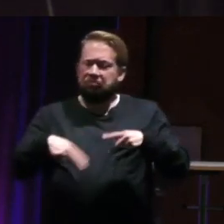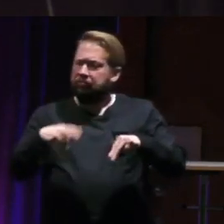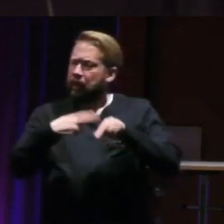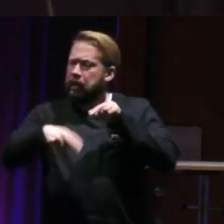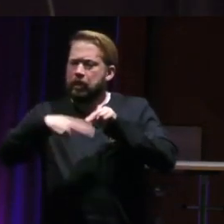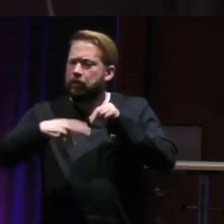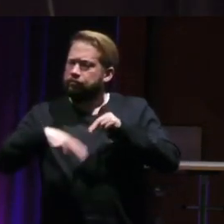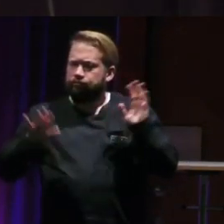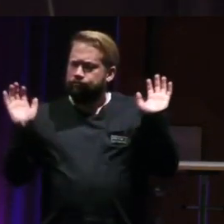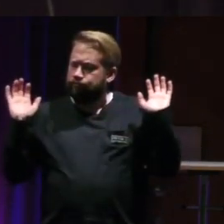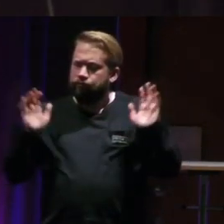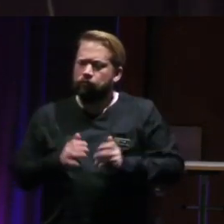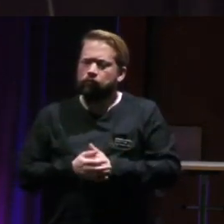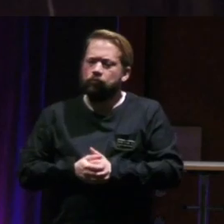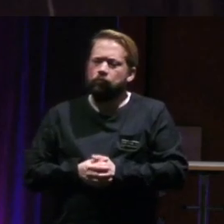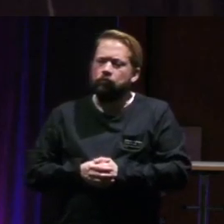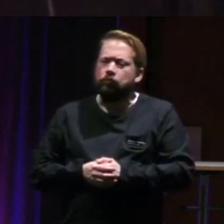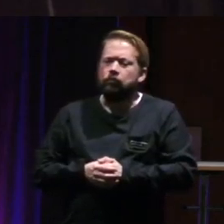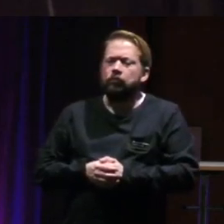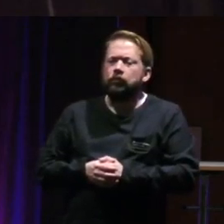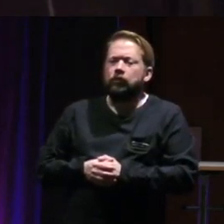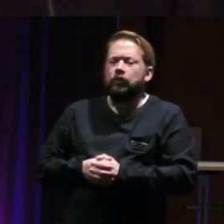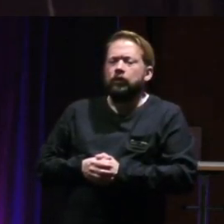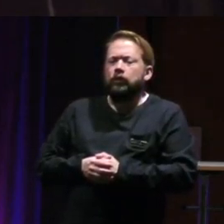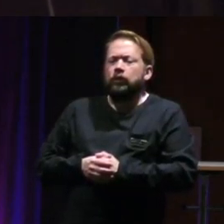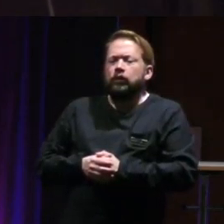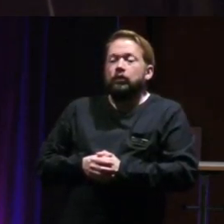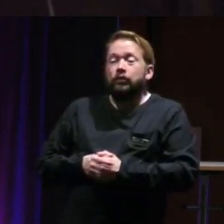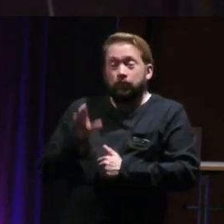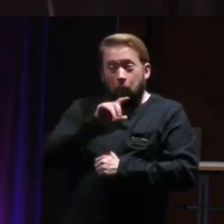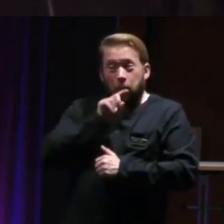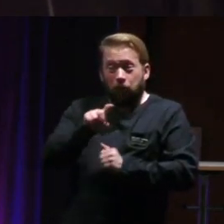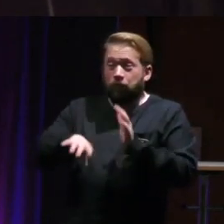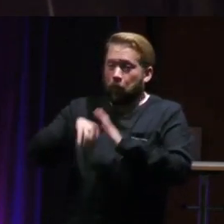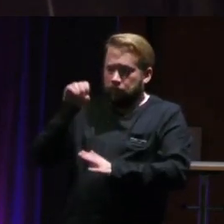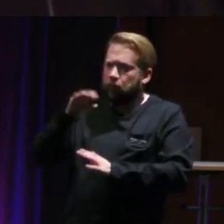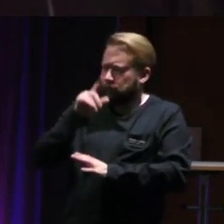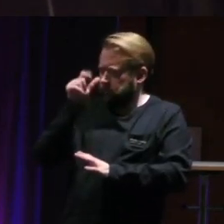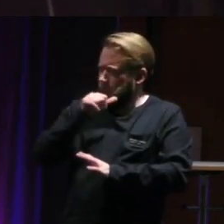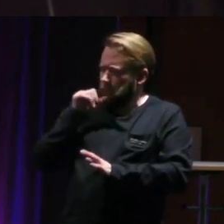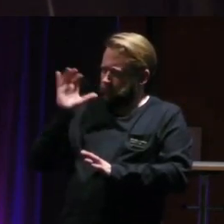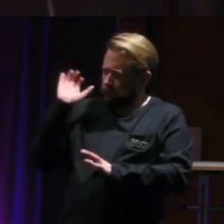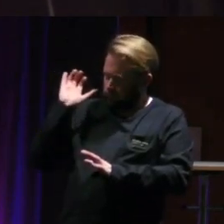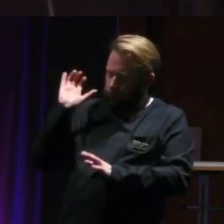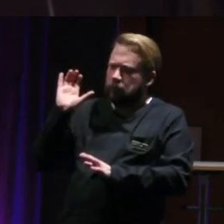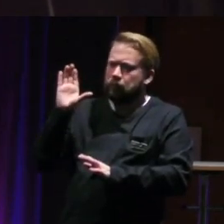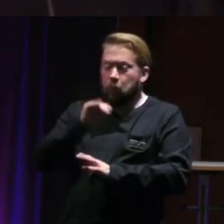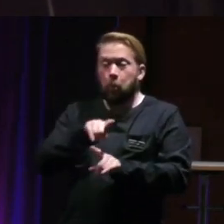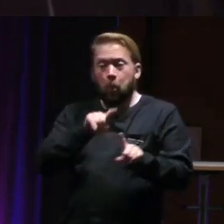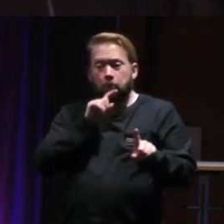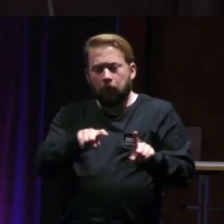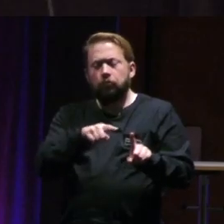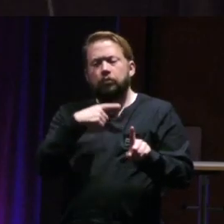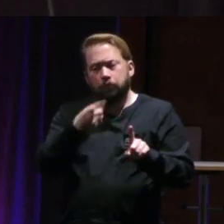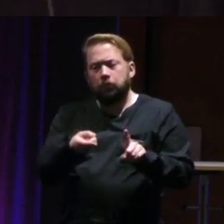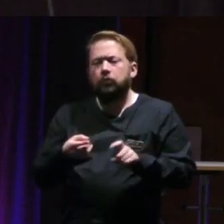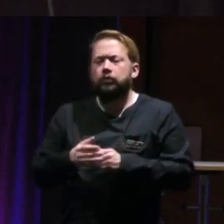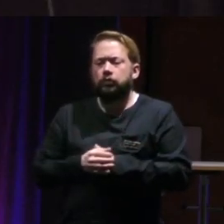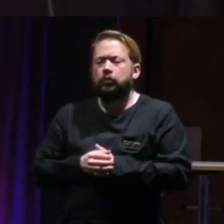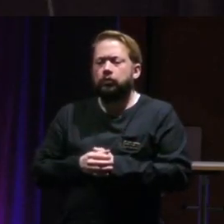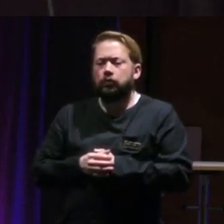start this case. I think in spring. And the case, which is very similar, called